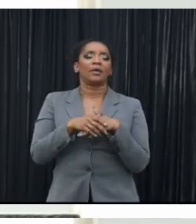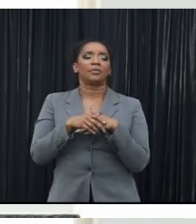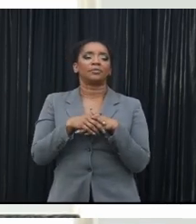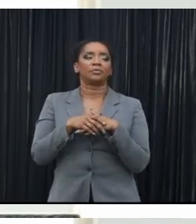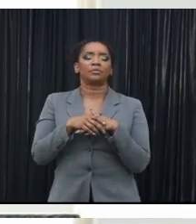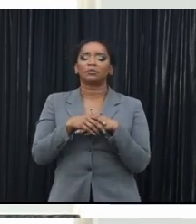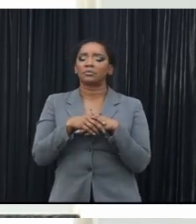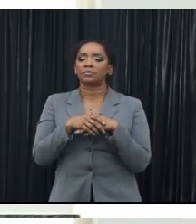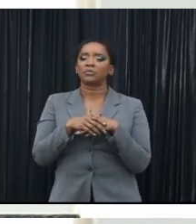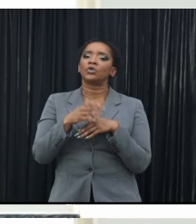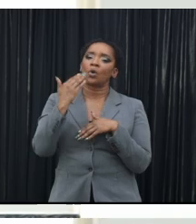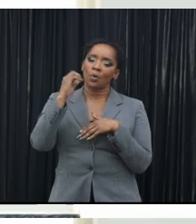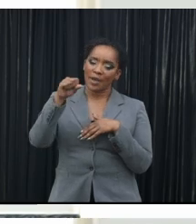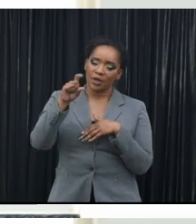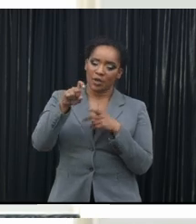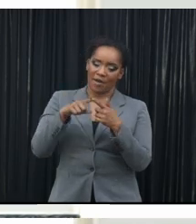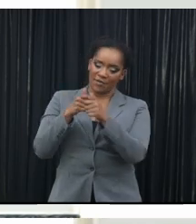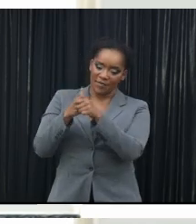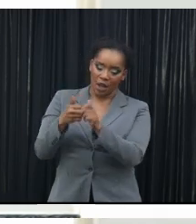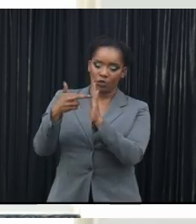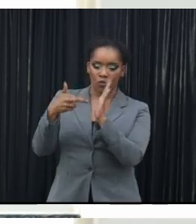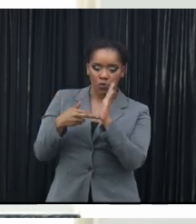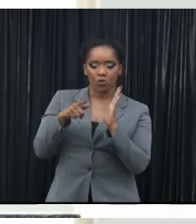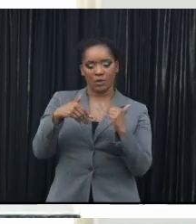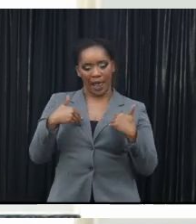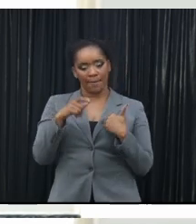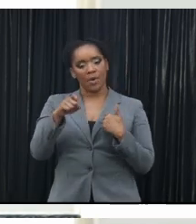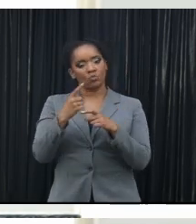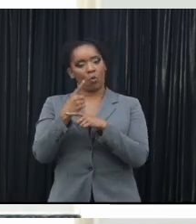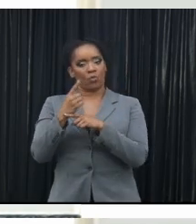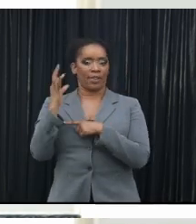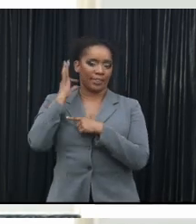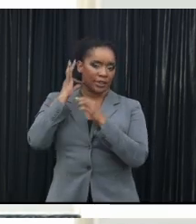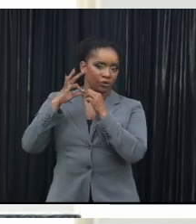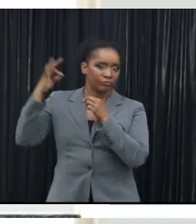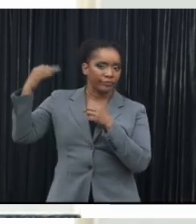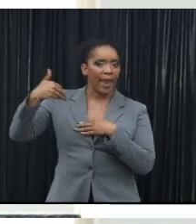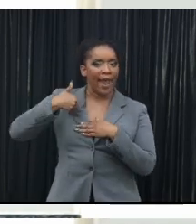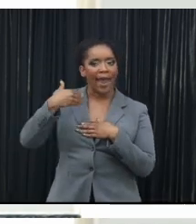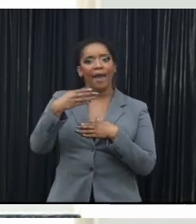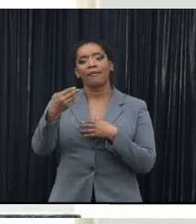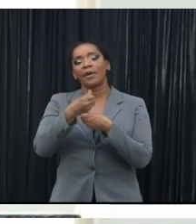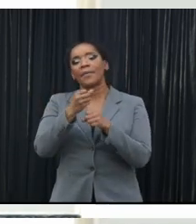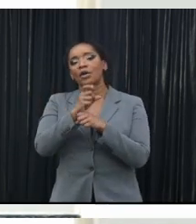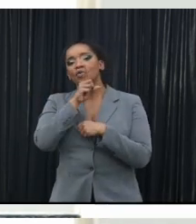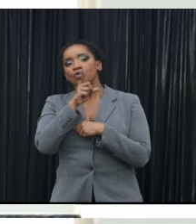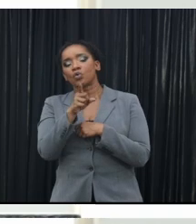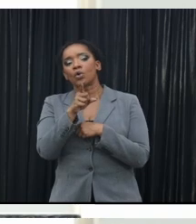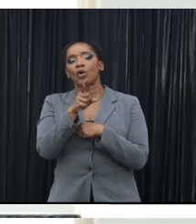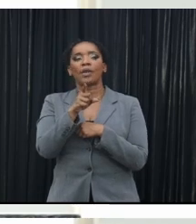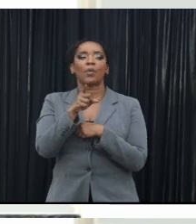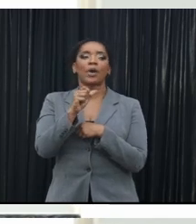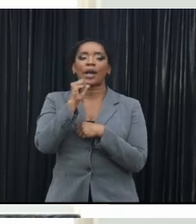you've got to follow the rules, having the animal properly leashed, and ensuring that excessive,